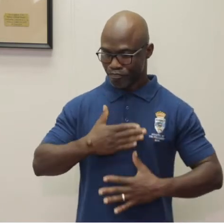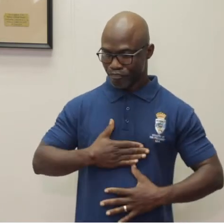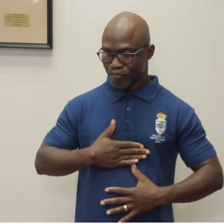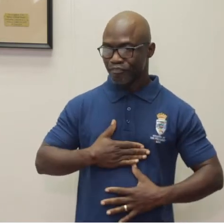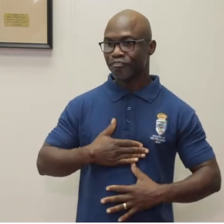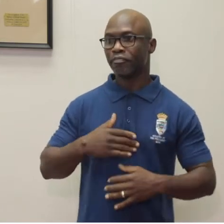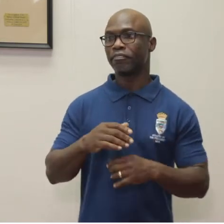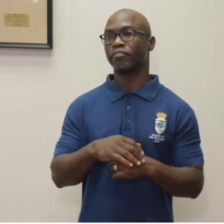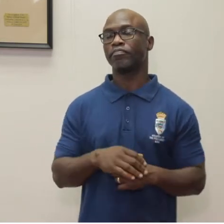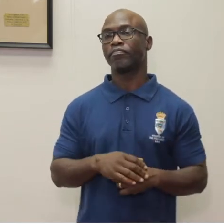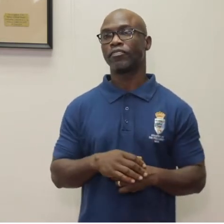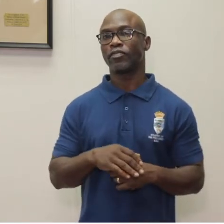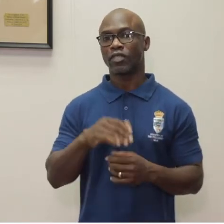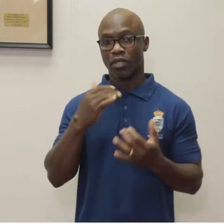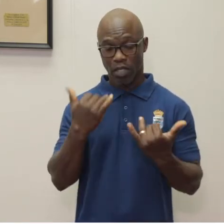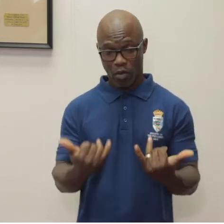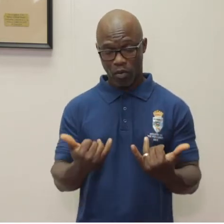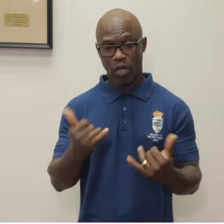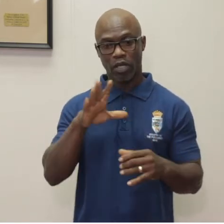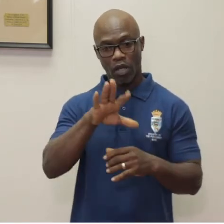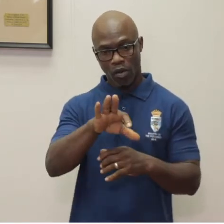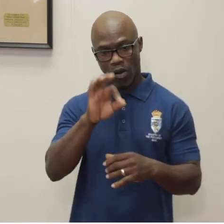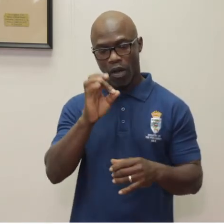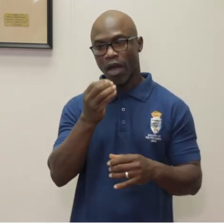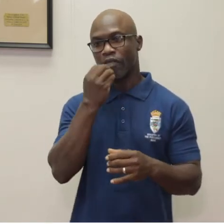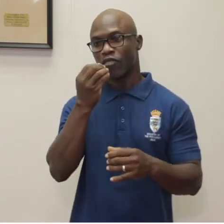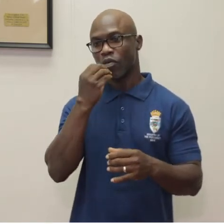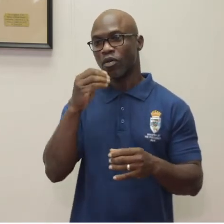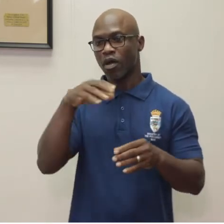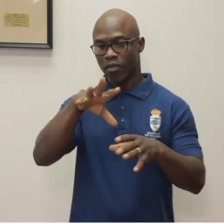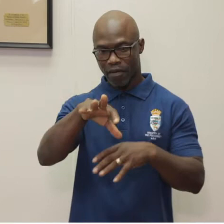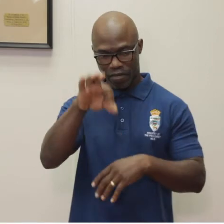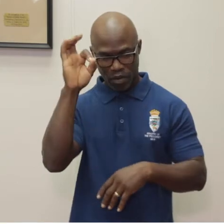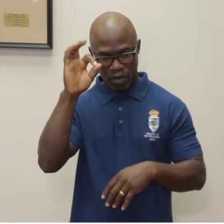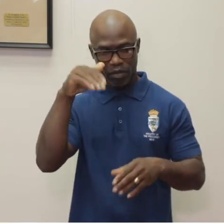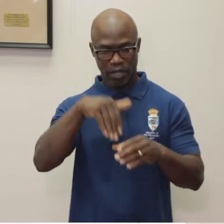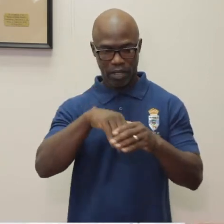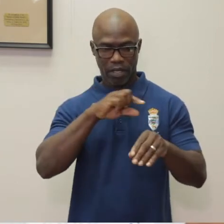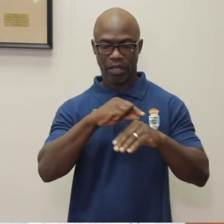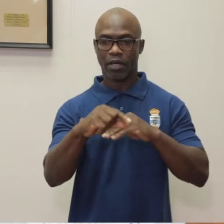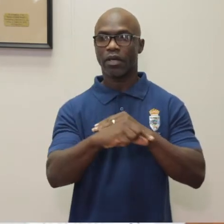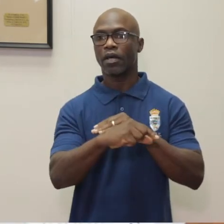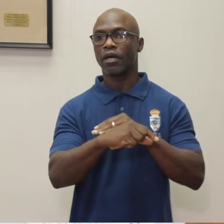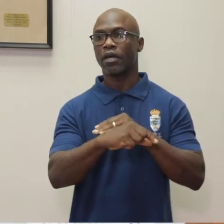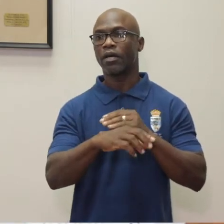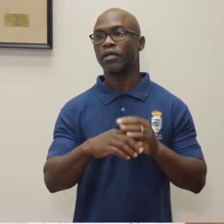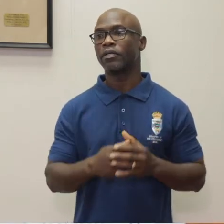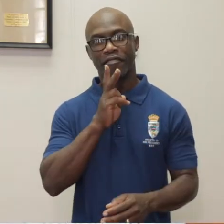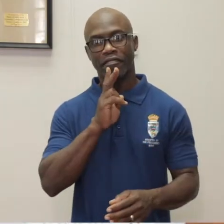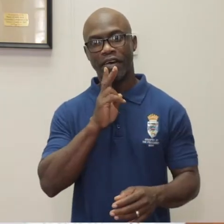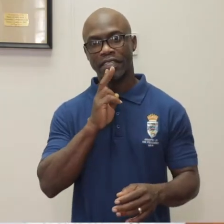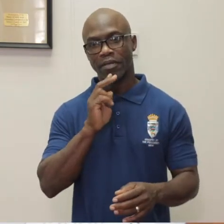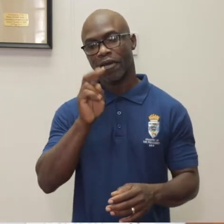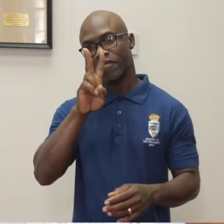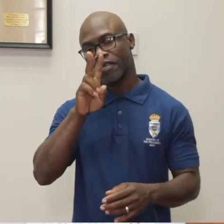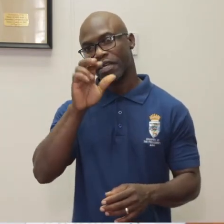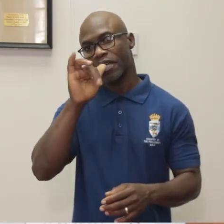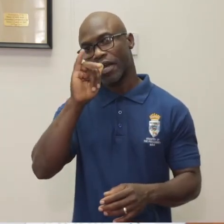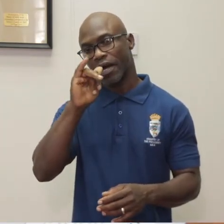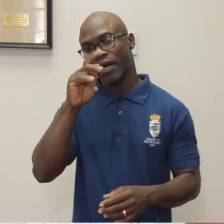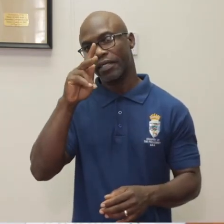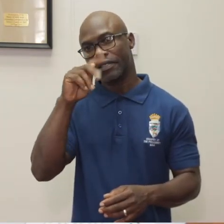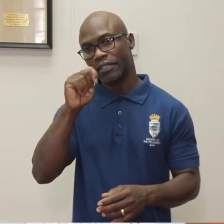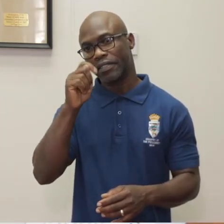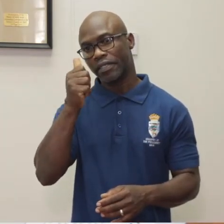look at foods found in Guyana that have these essential vitamins and minerals. Vitamin A maintains the structure of the cells